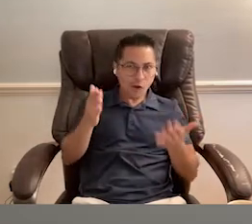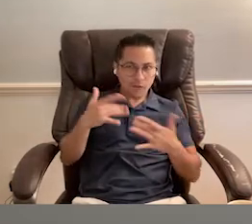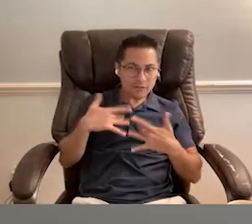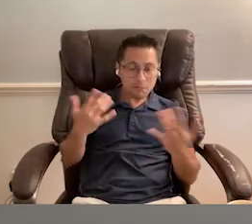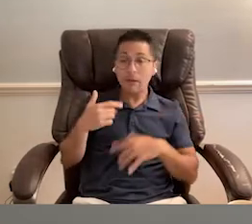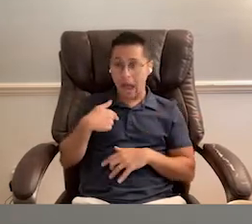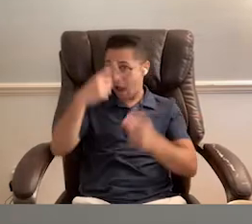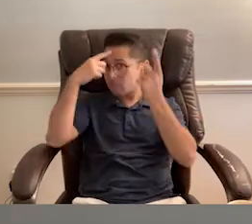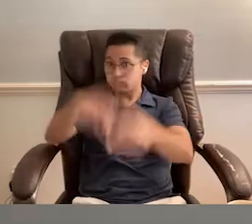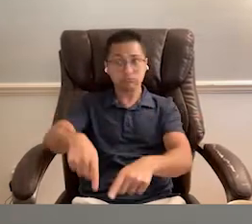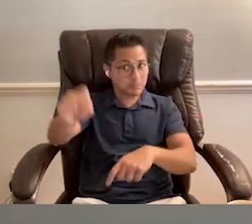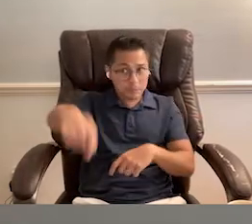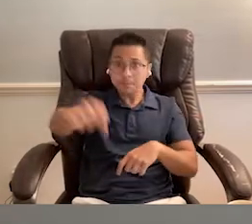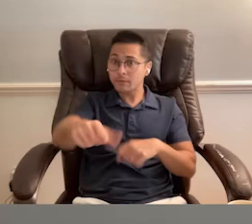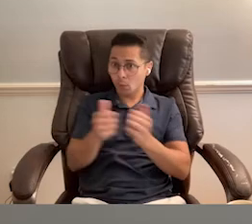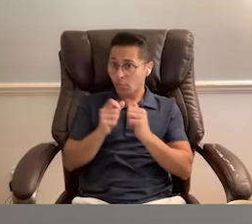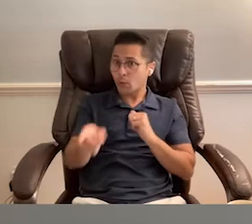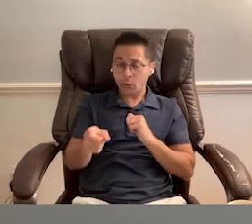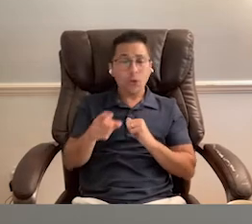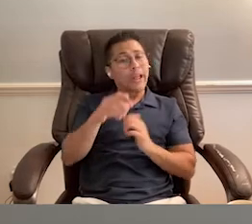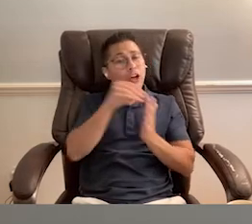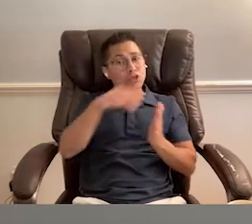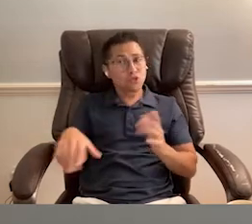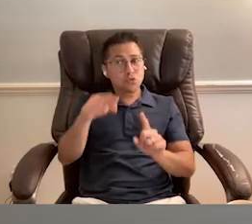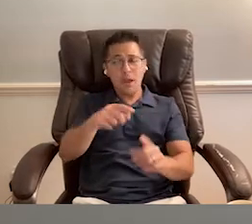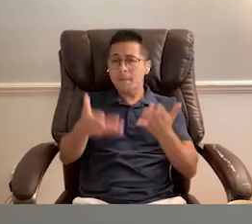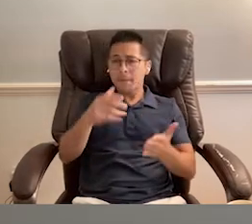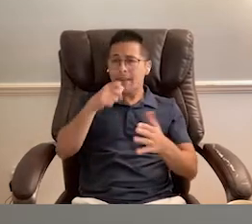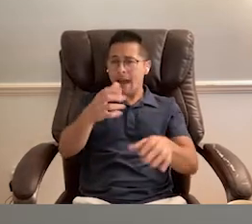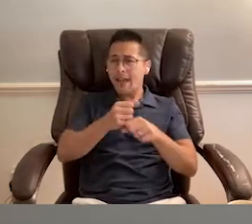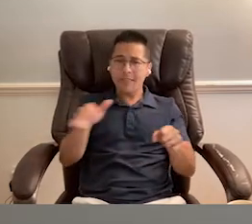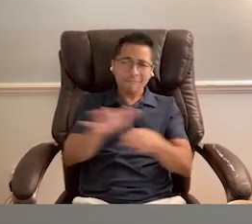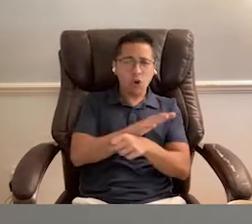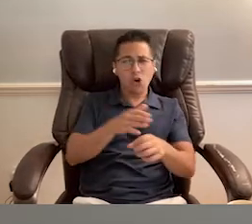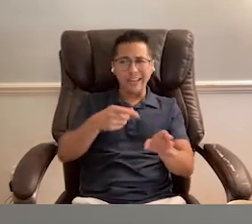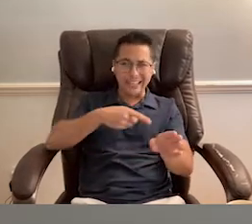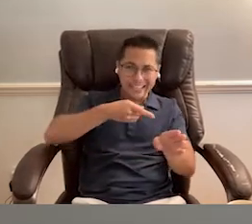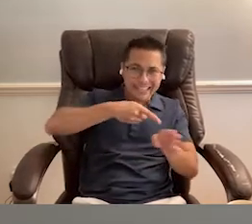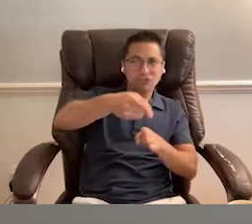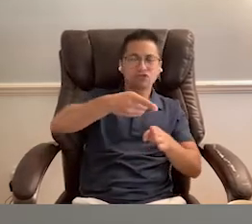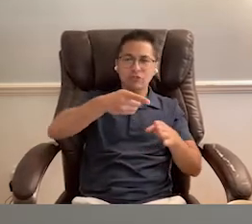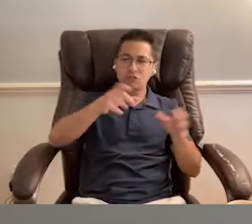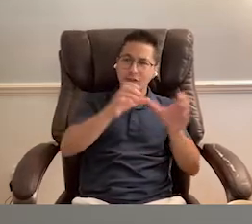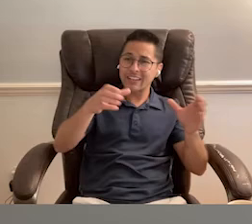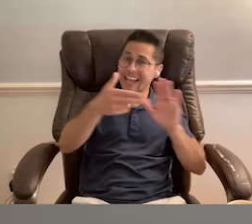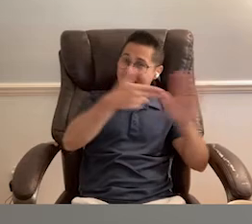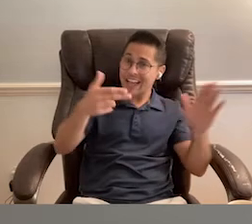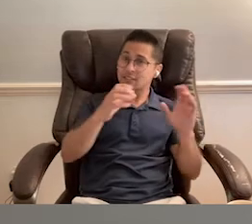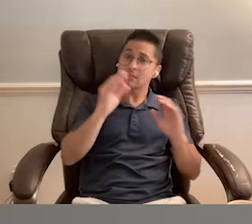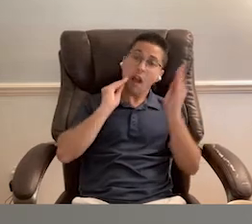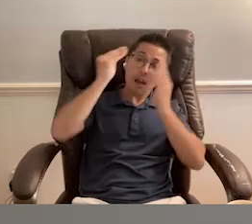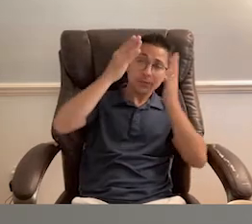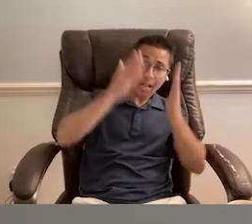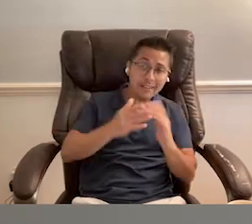100% in agreement with you that a student may not get the full industry certification as a cosmetologist, but